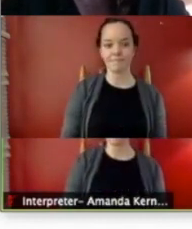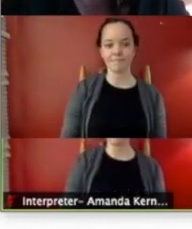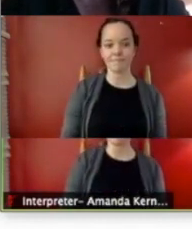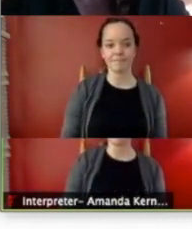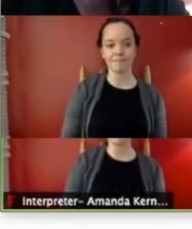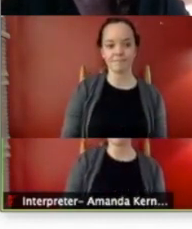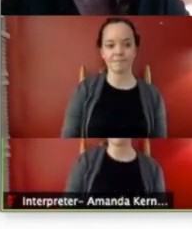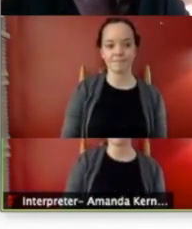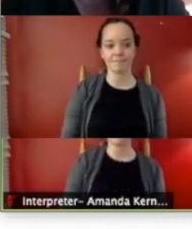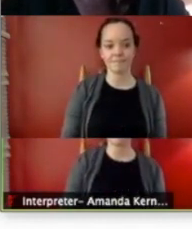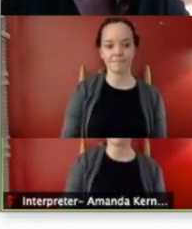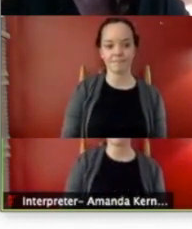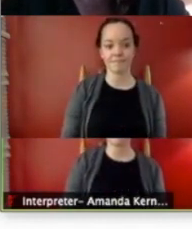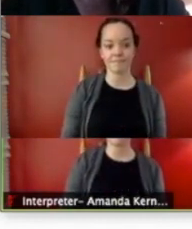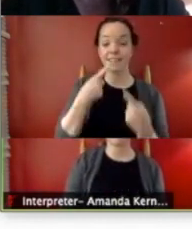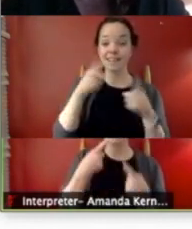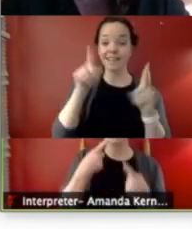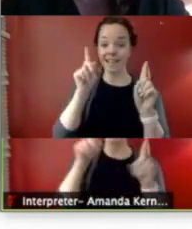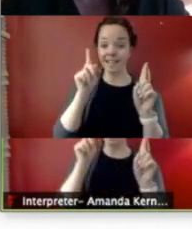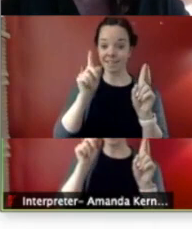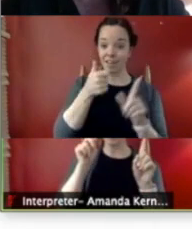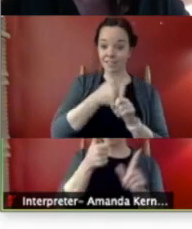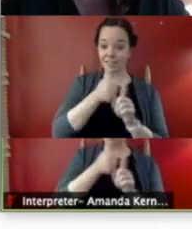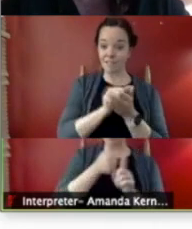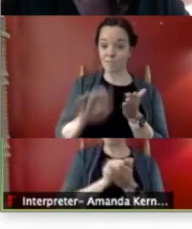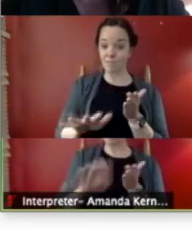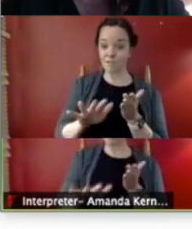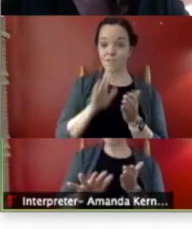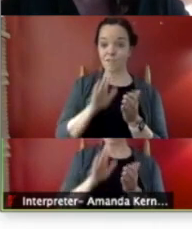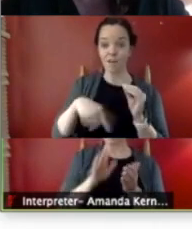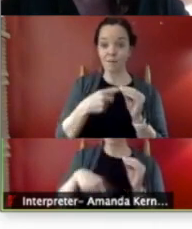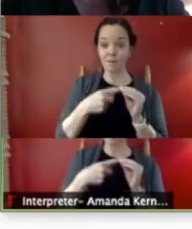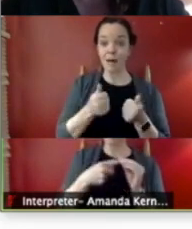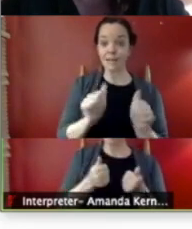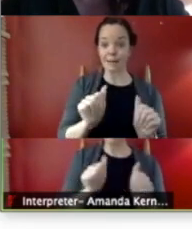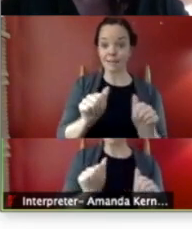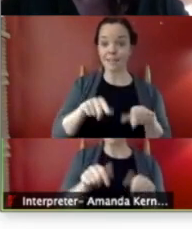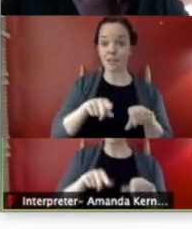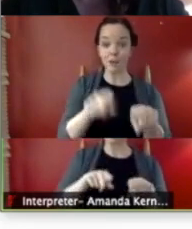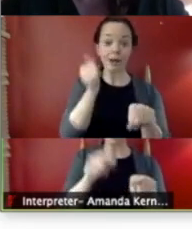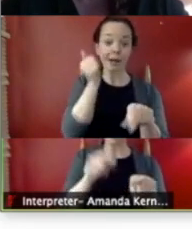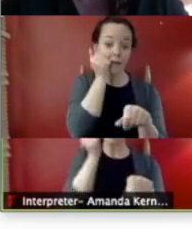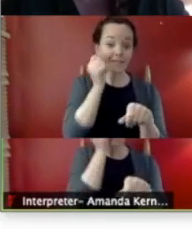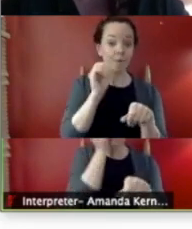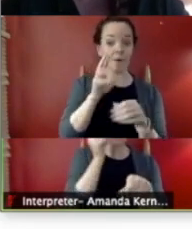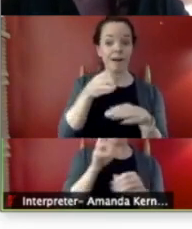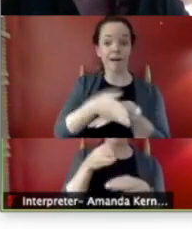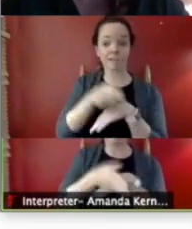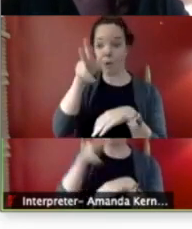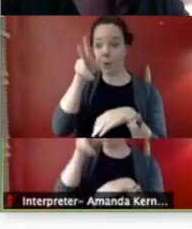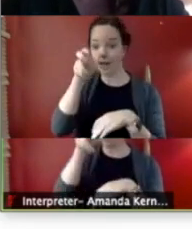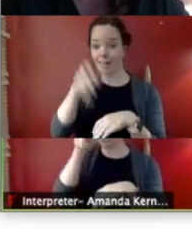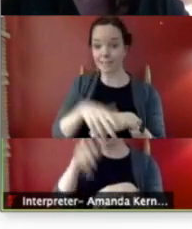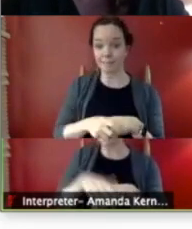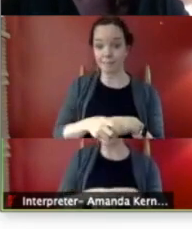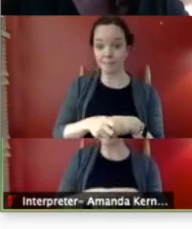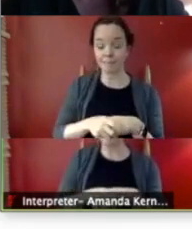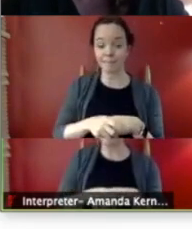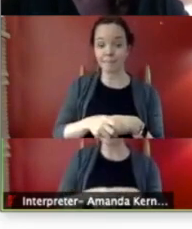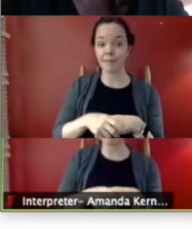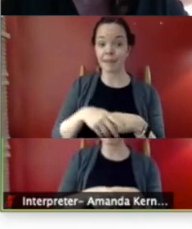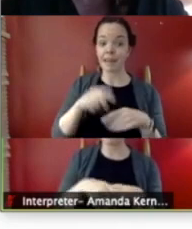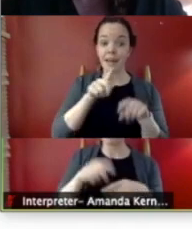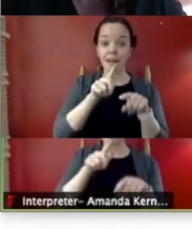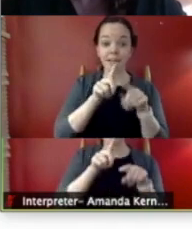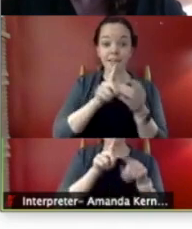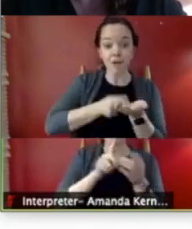Now, successful self-removers talked about attempting removal during menses or after an orgasm. They talked about a variety of positions,